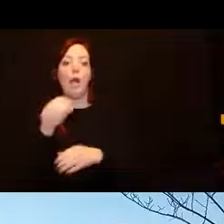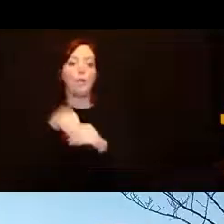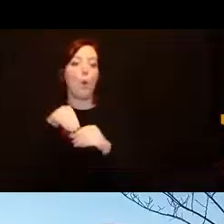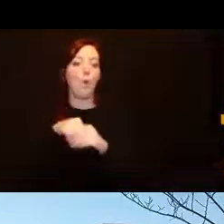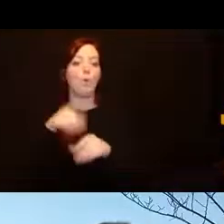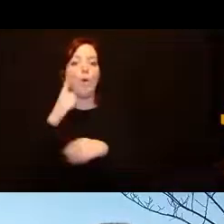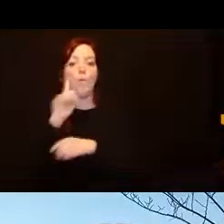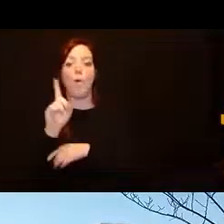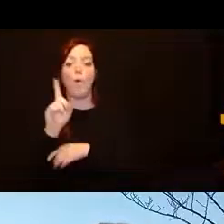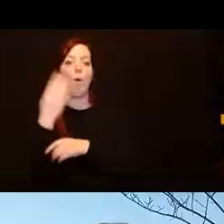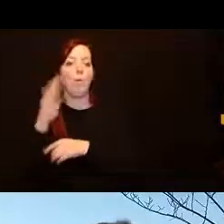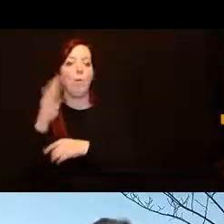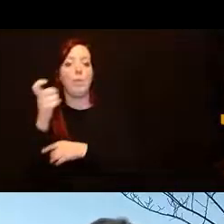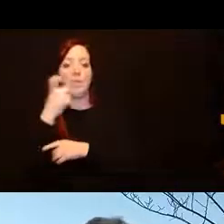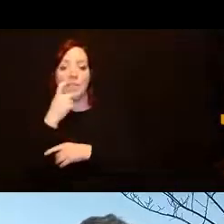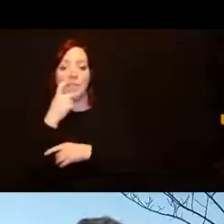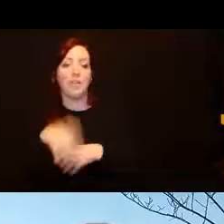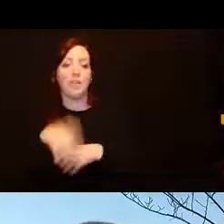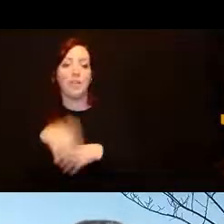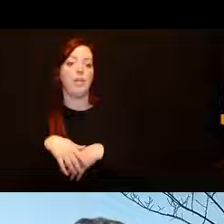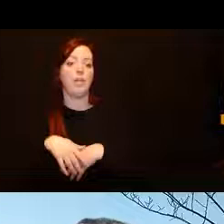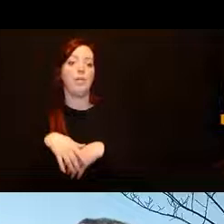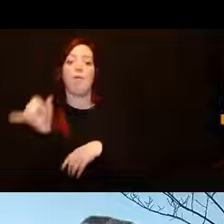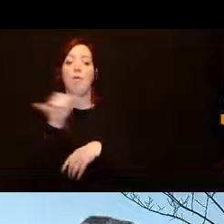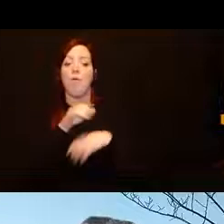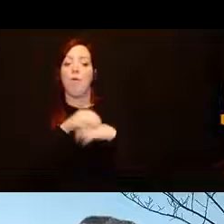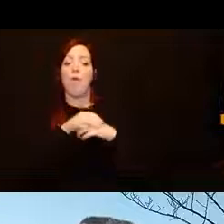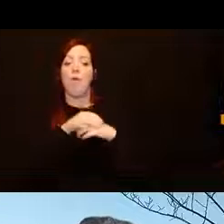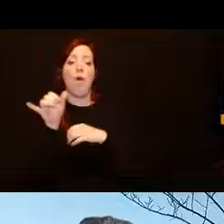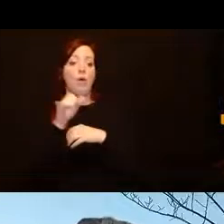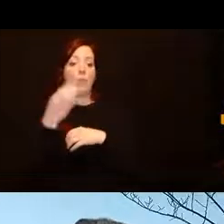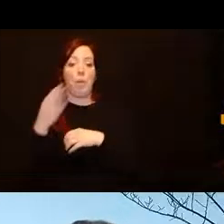ITU standard will be applied to these devices as well.